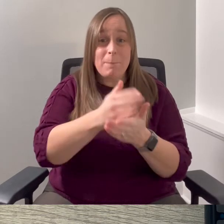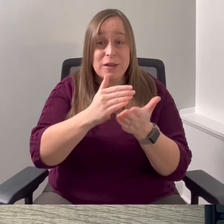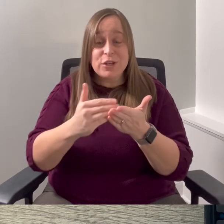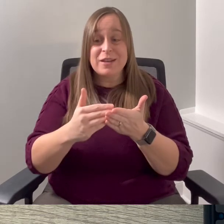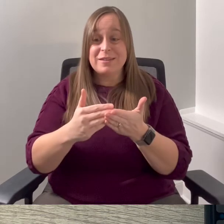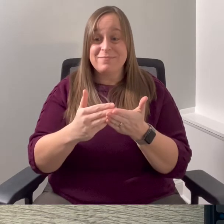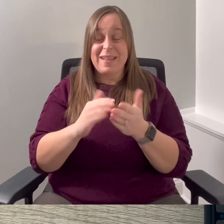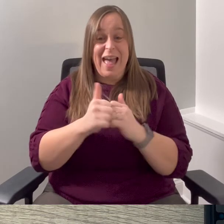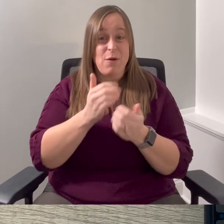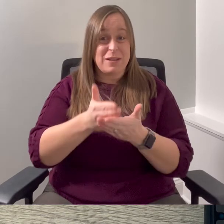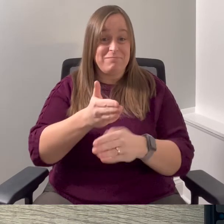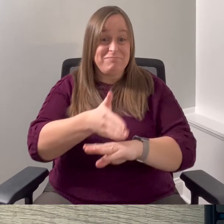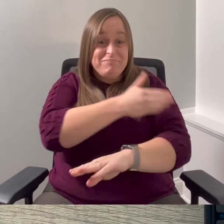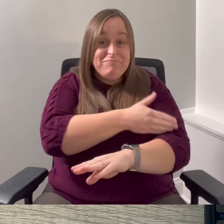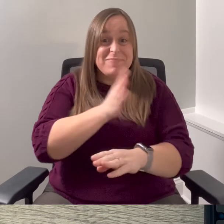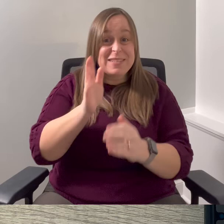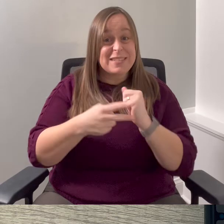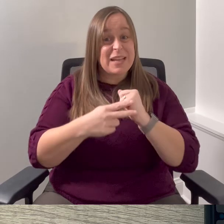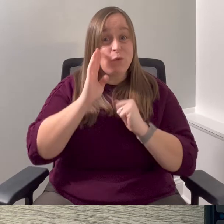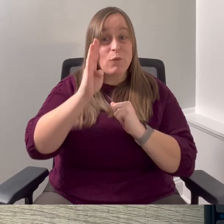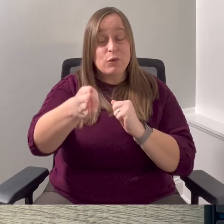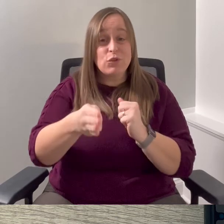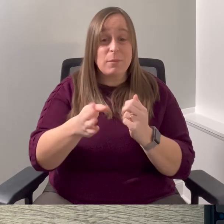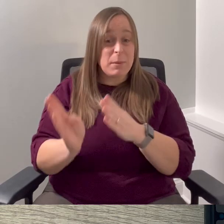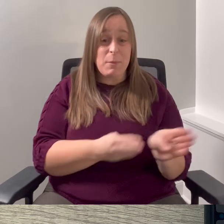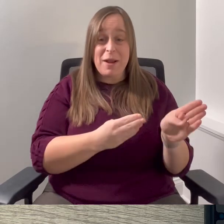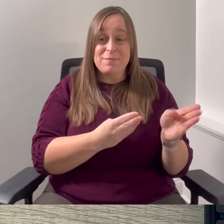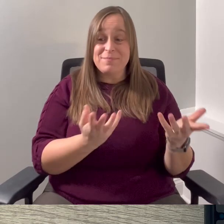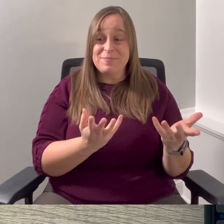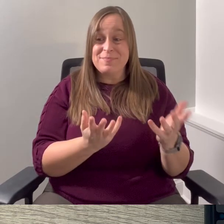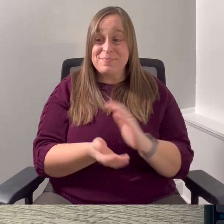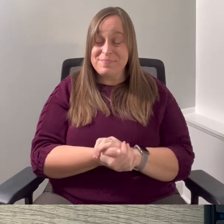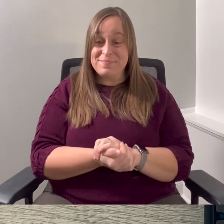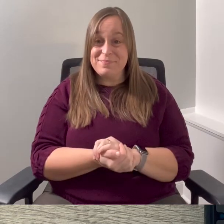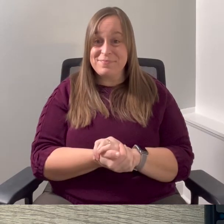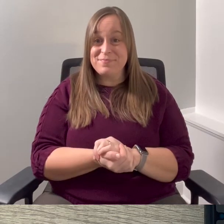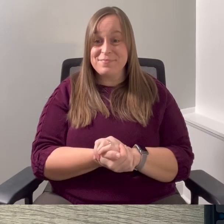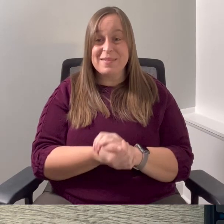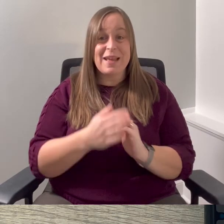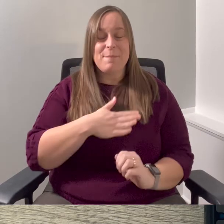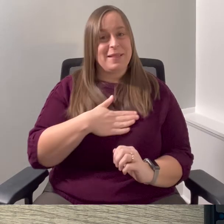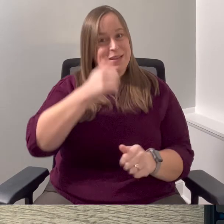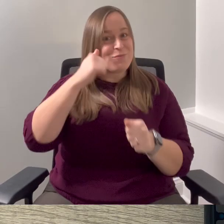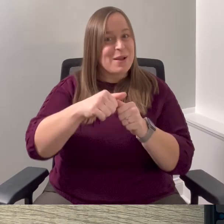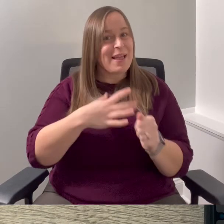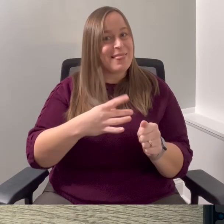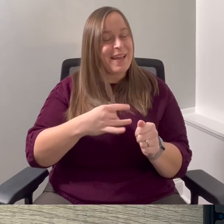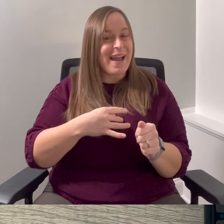you save for your future and just be prepared. Now, please remember to like, subscribe, and